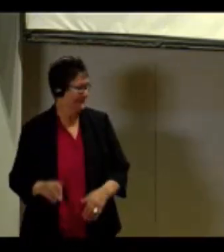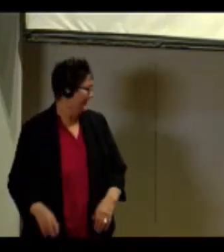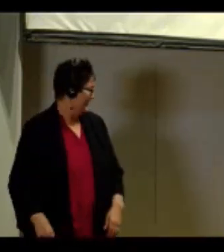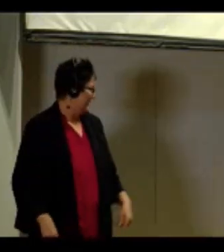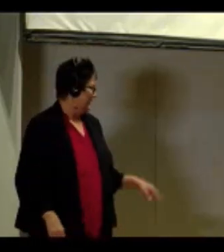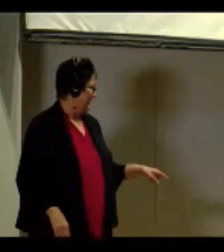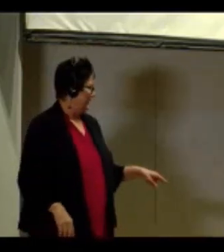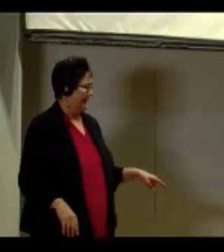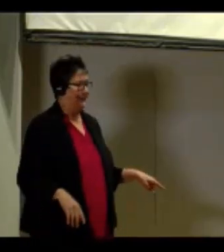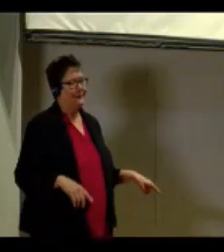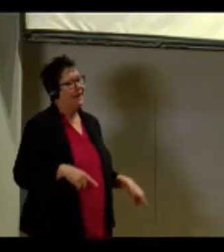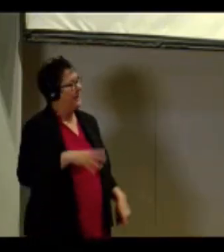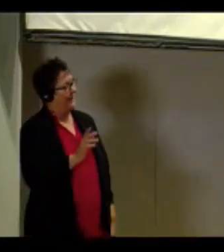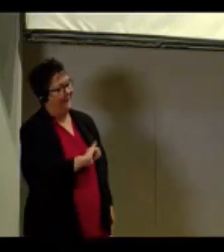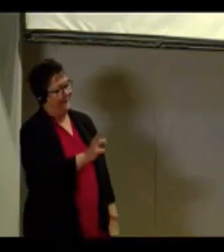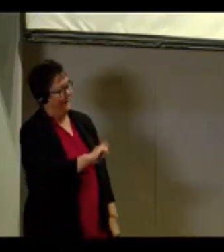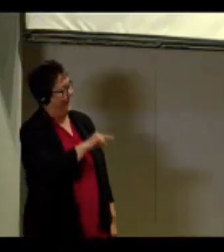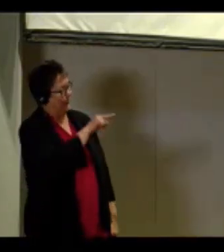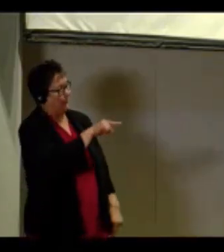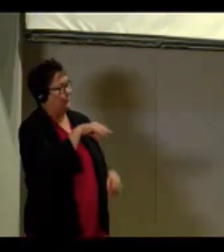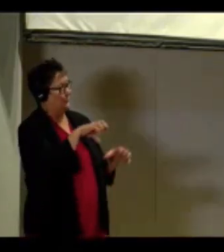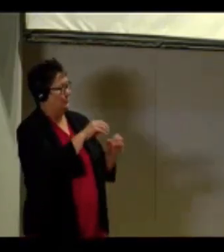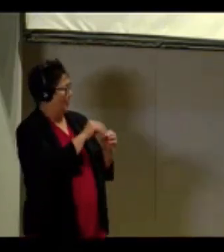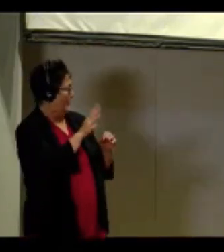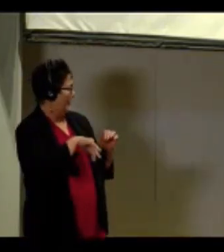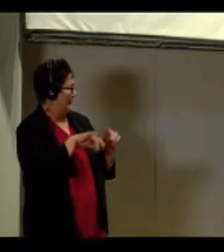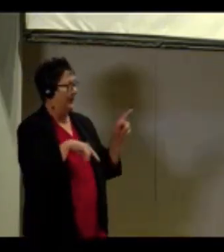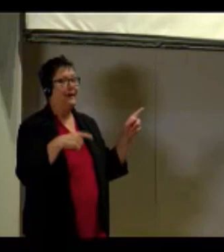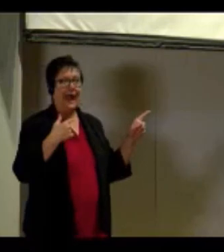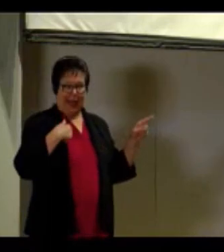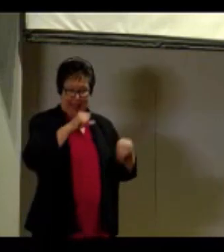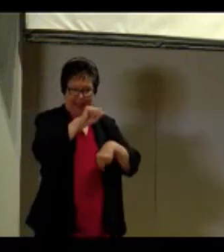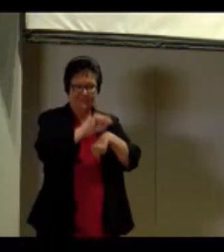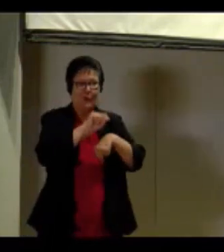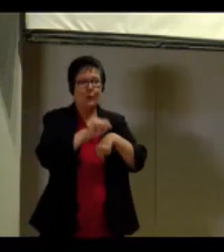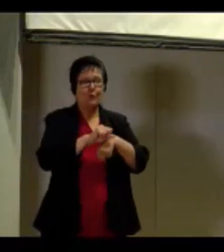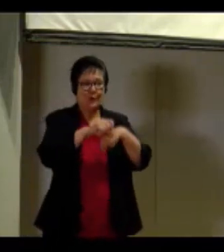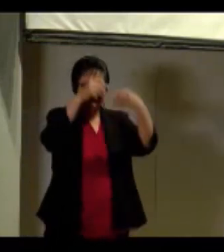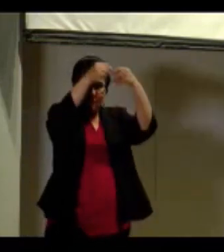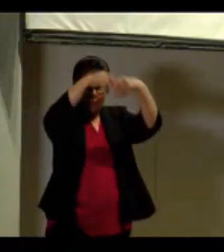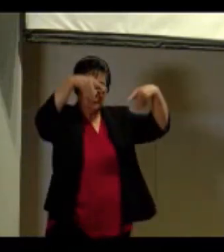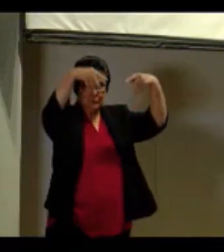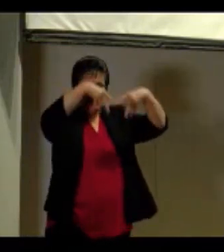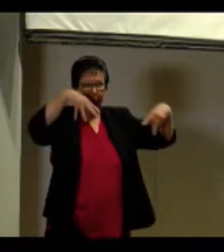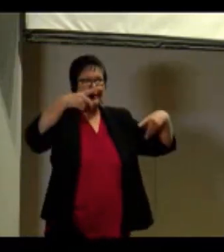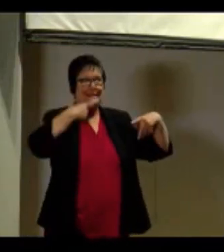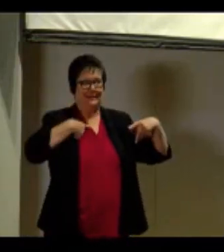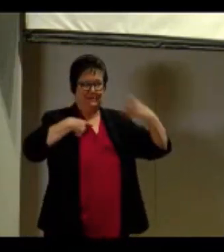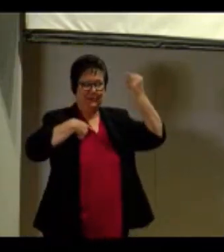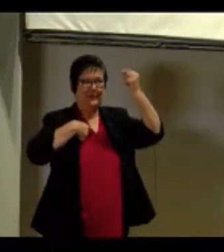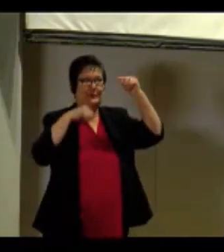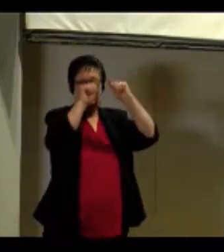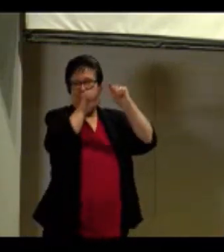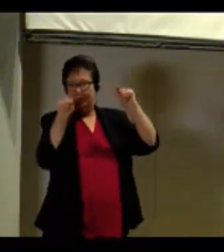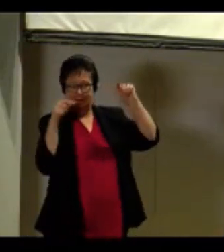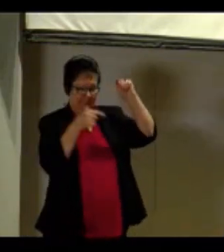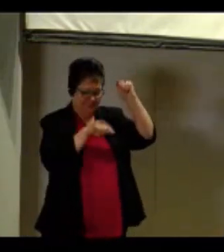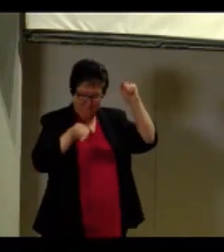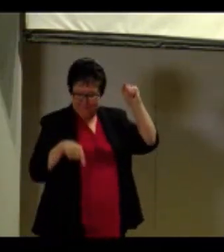No, you do more than that, Martin. There's a workflow chart and Yeah. charts and boxes and arrows. It's really nice.